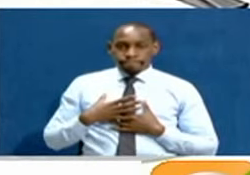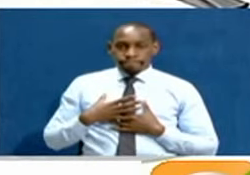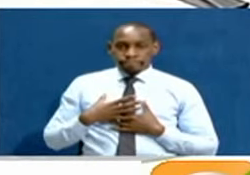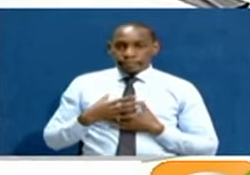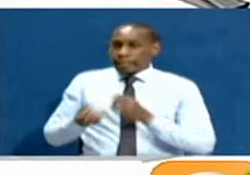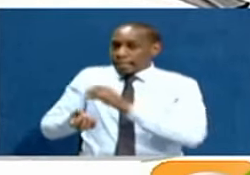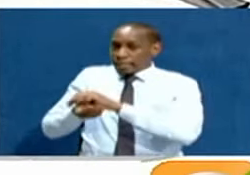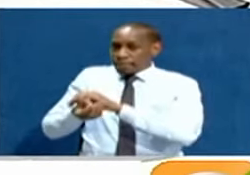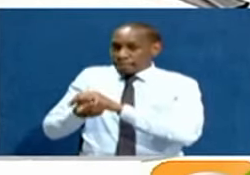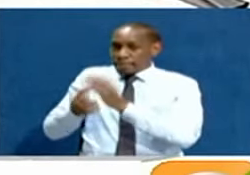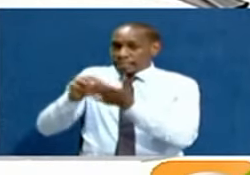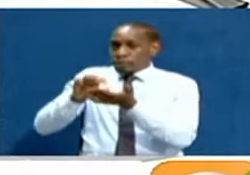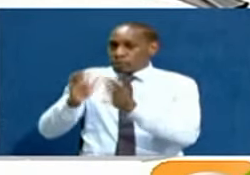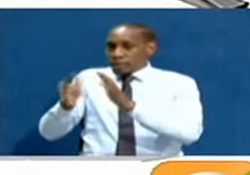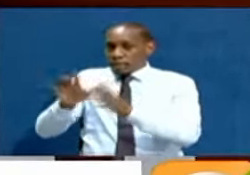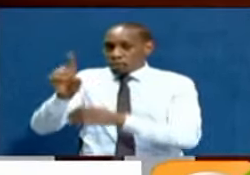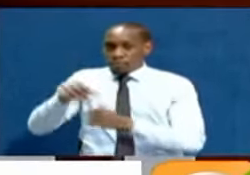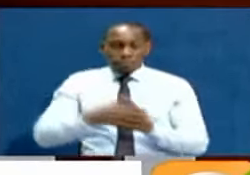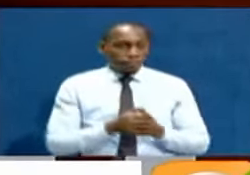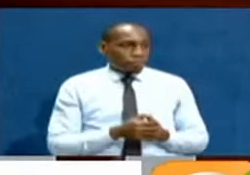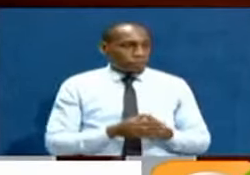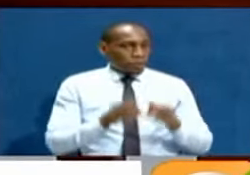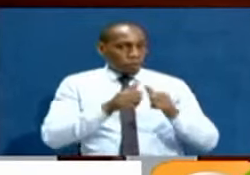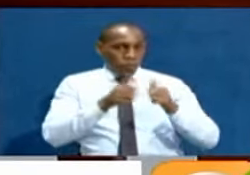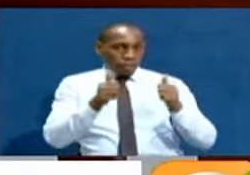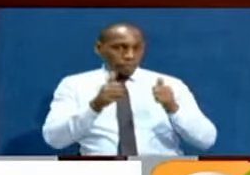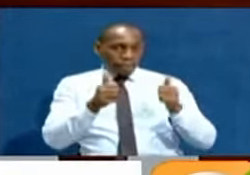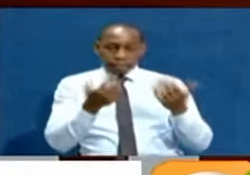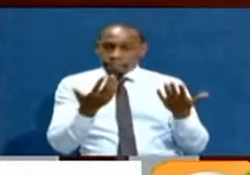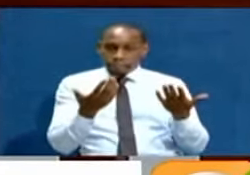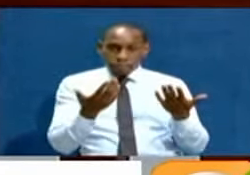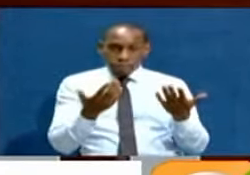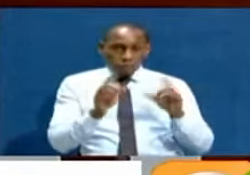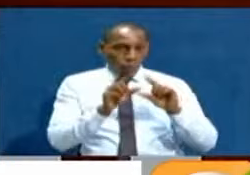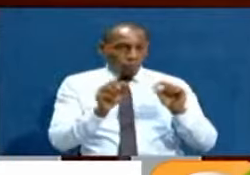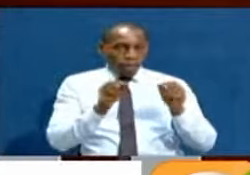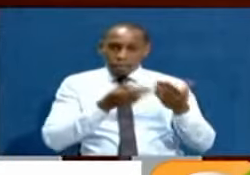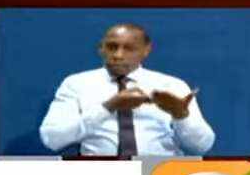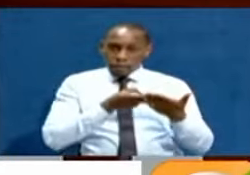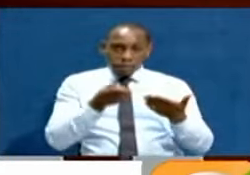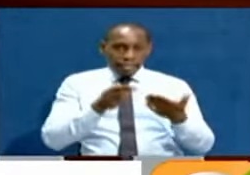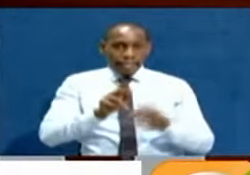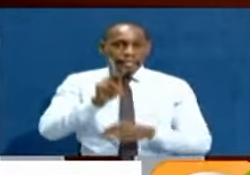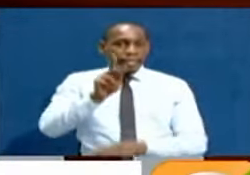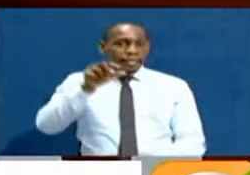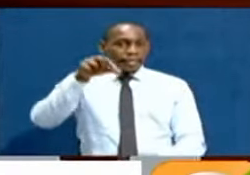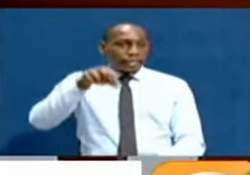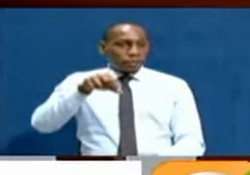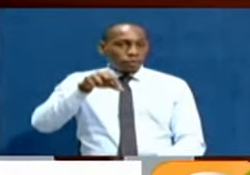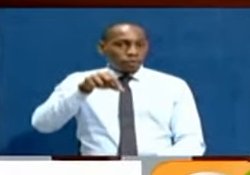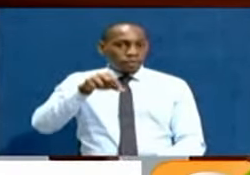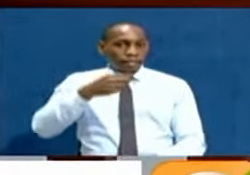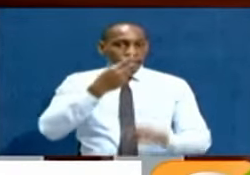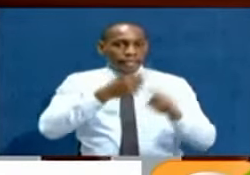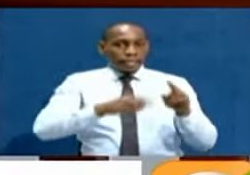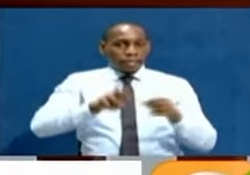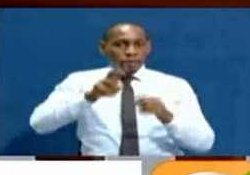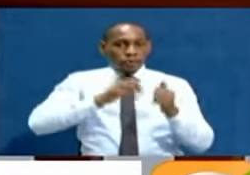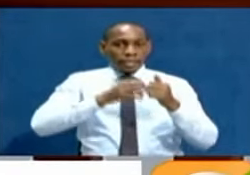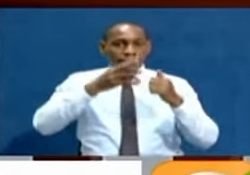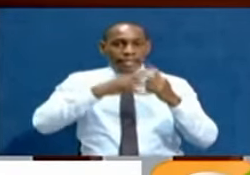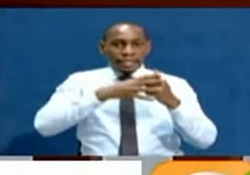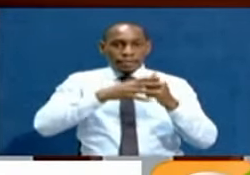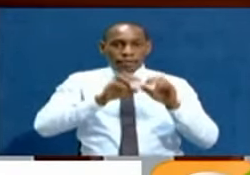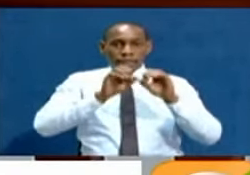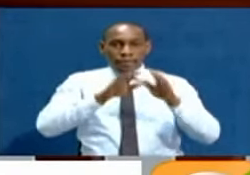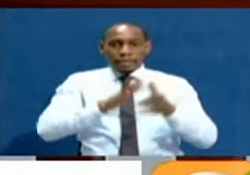how do you explain that? Well, okay, obviously, you know, Kenya Airways, in 2019, we